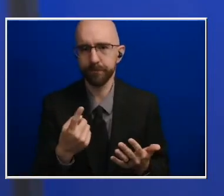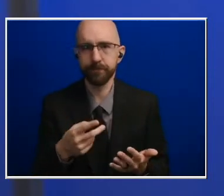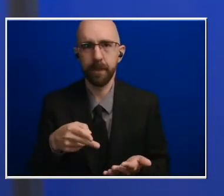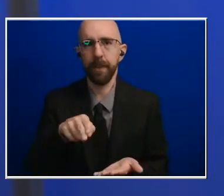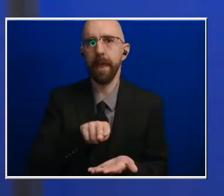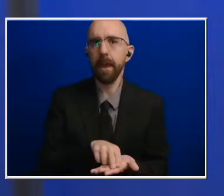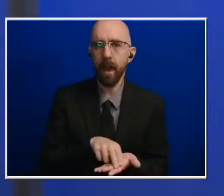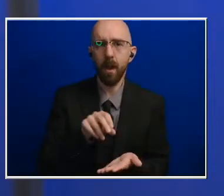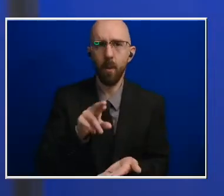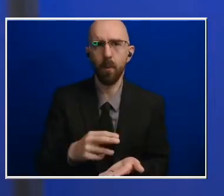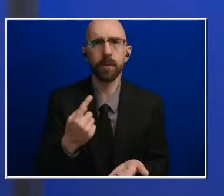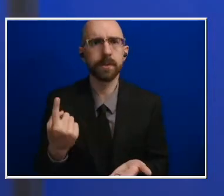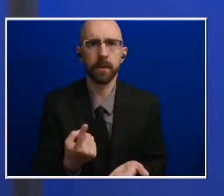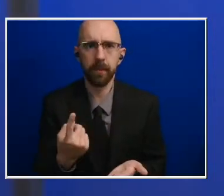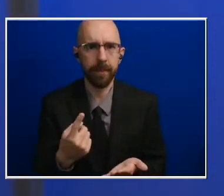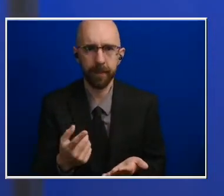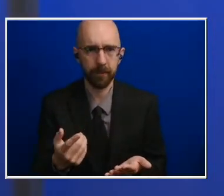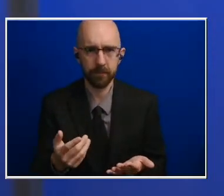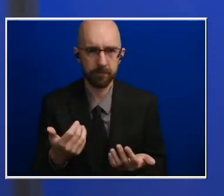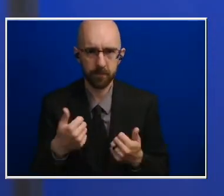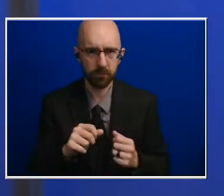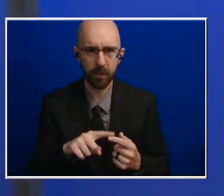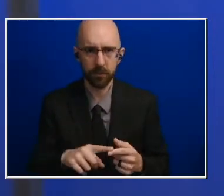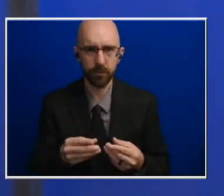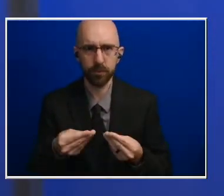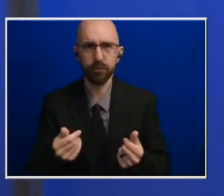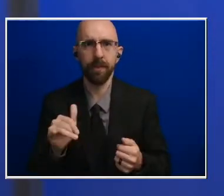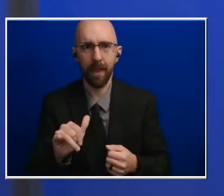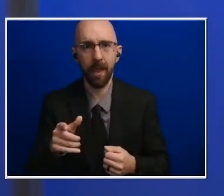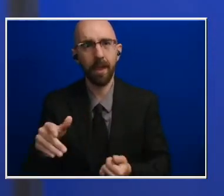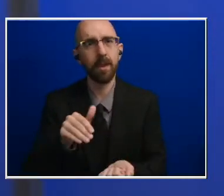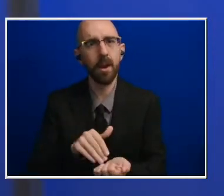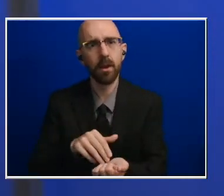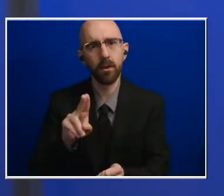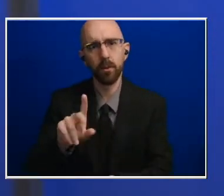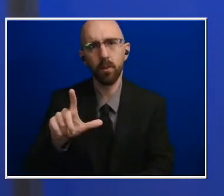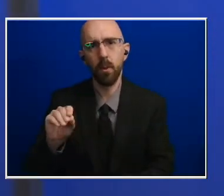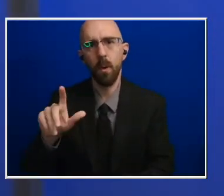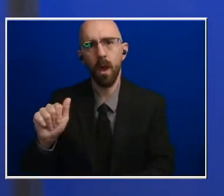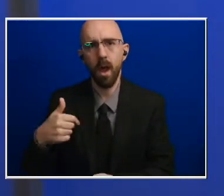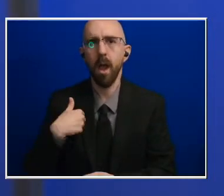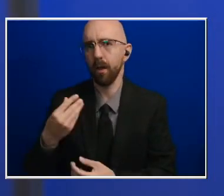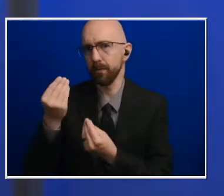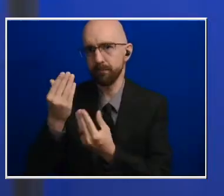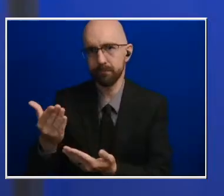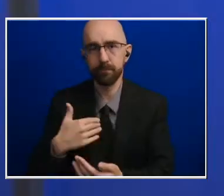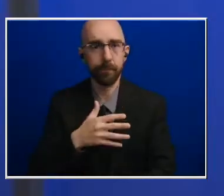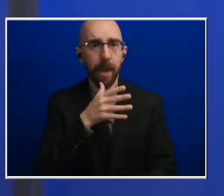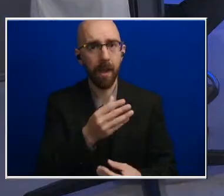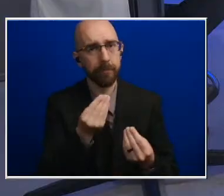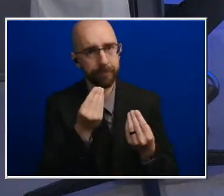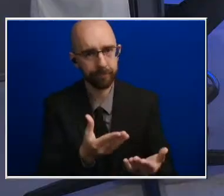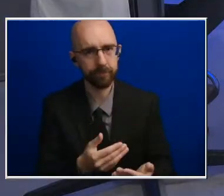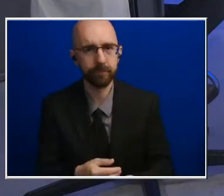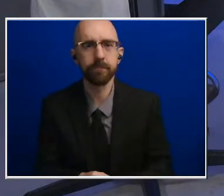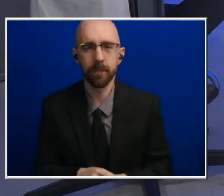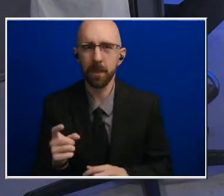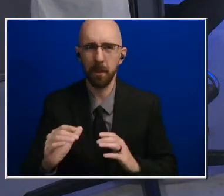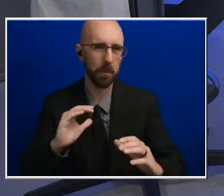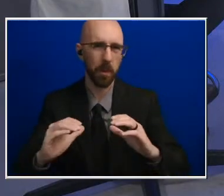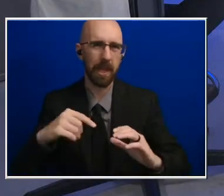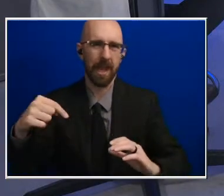something, and then I'll let Dr. Ujoa know, and I'll let my mom know. Communicate. Yes. Lots of communication.